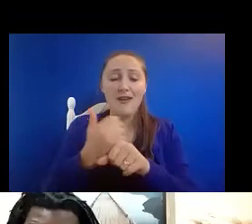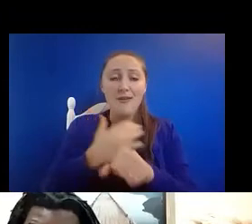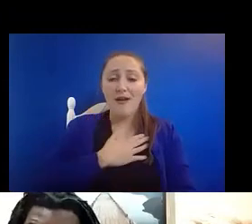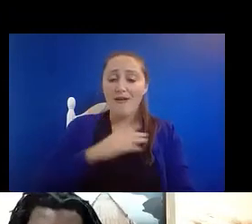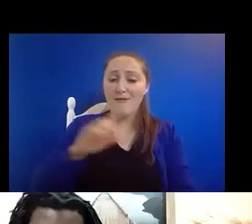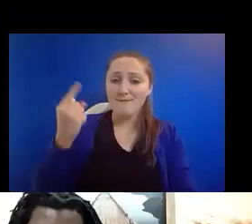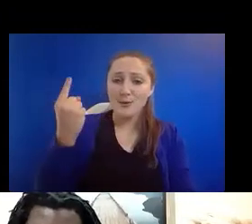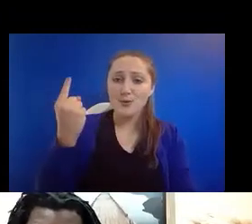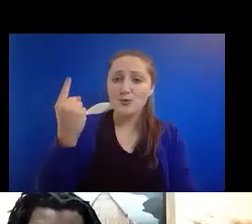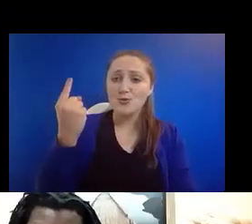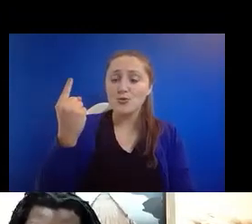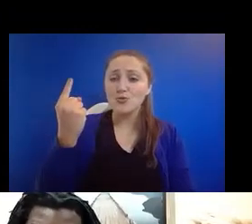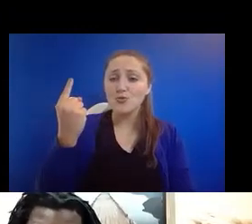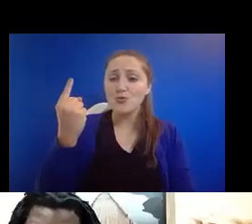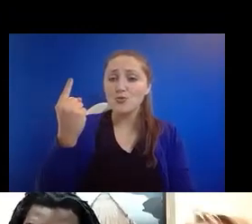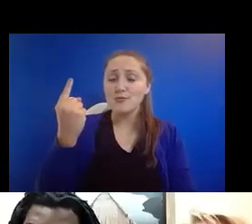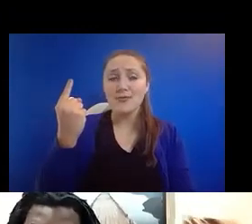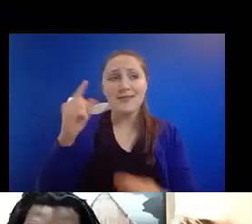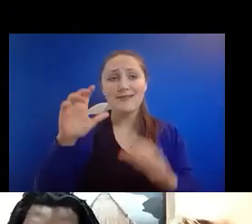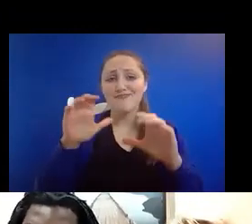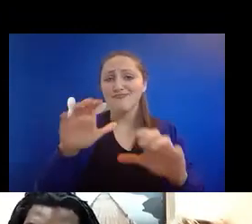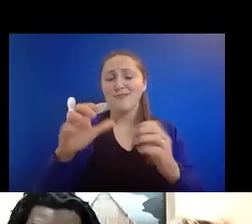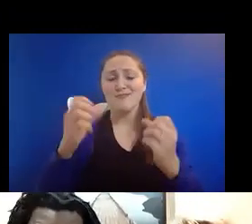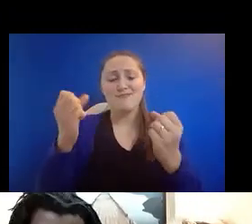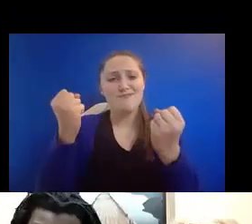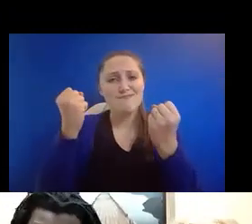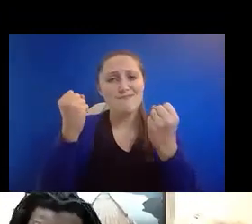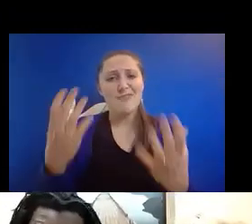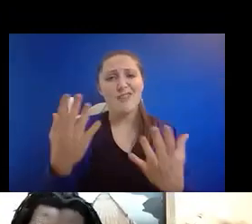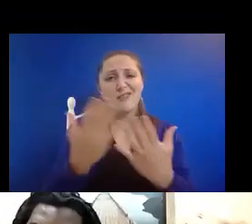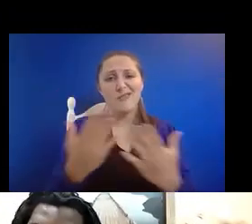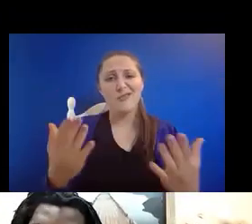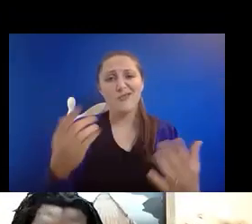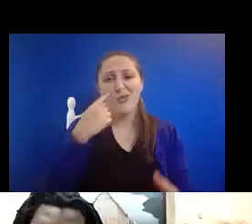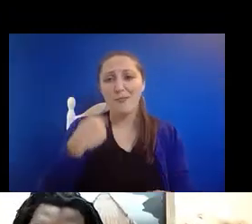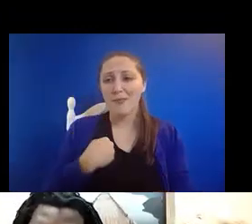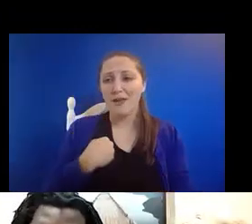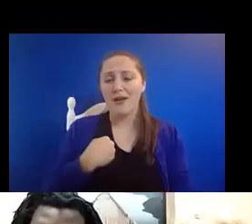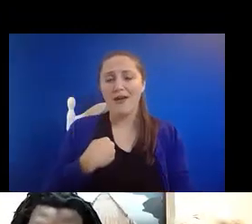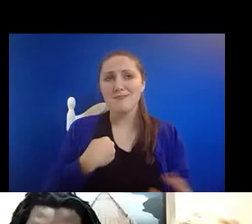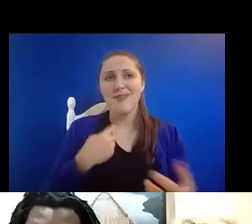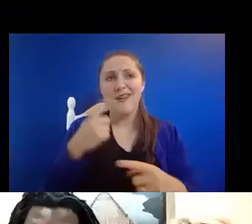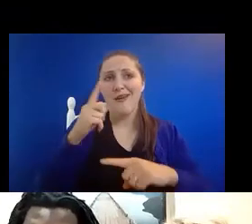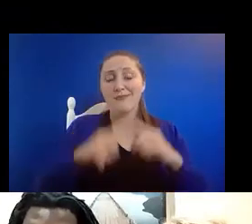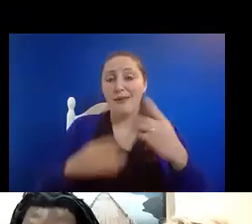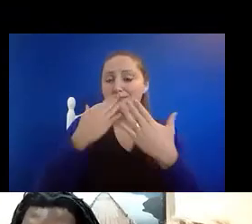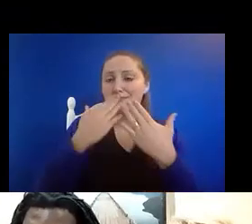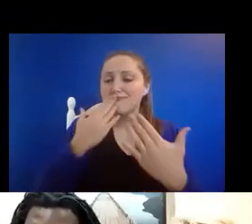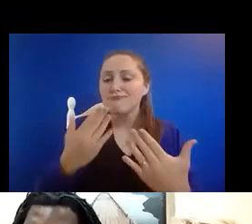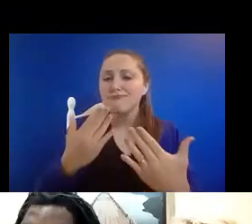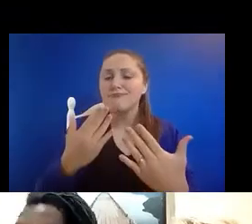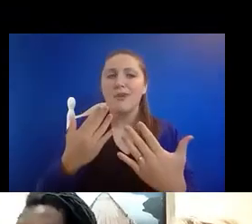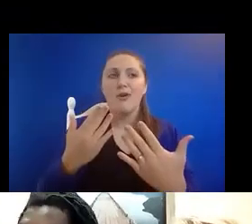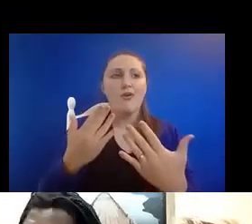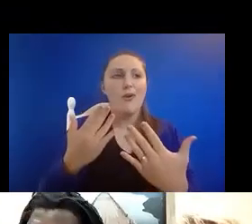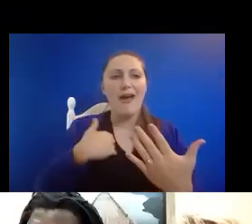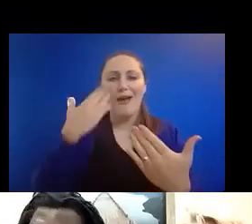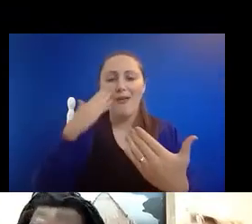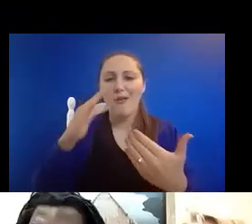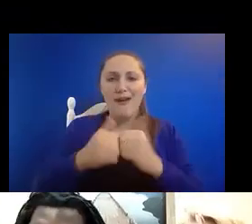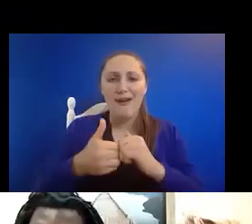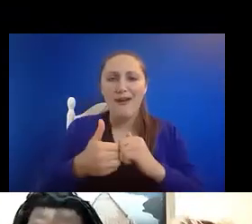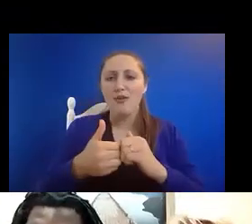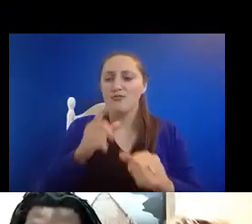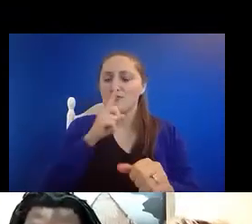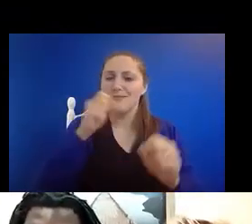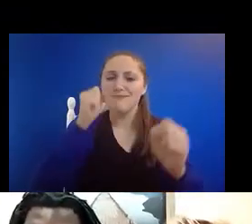They did a lot of things out there for me. I don't know how I can thank them that. They're really